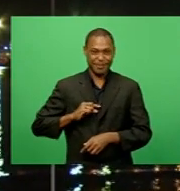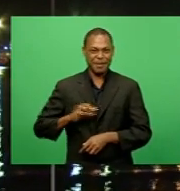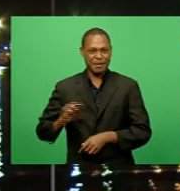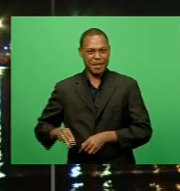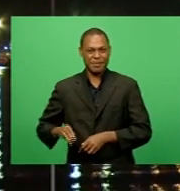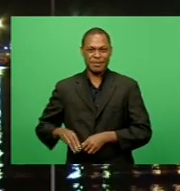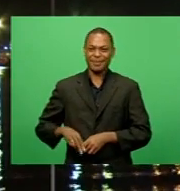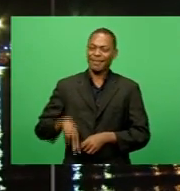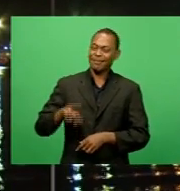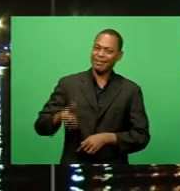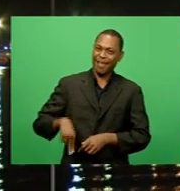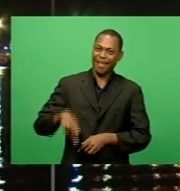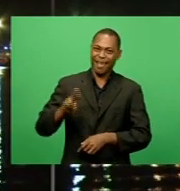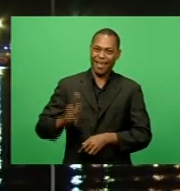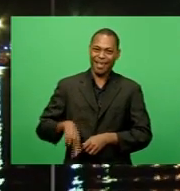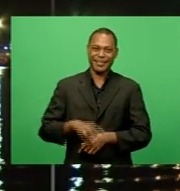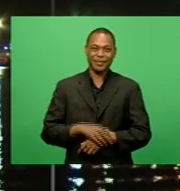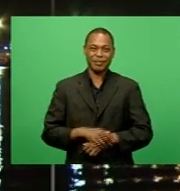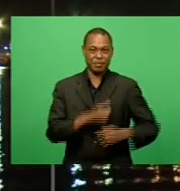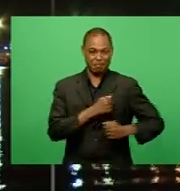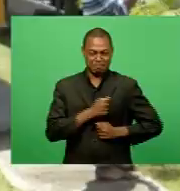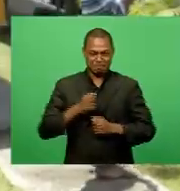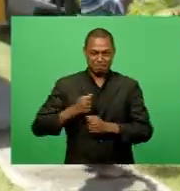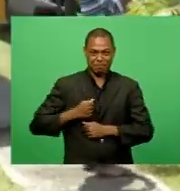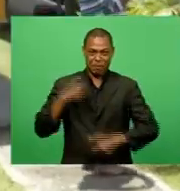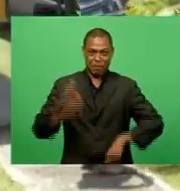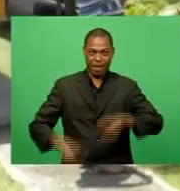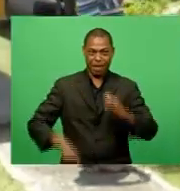from the Republic of the Fiji Military Forces Band.